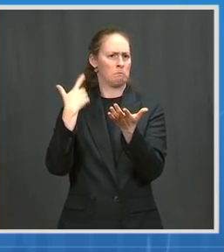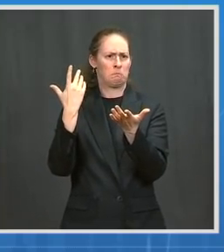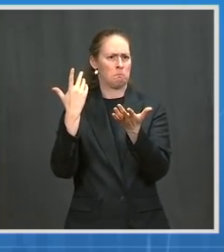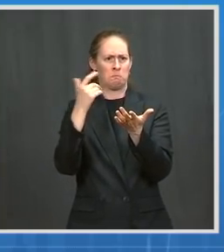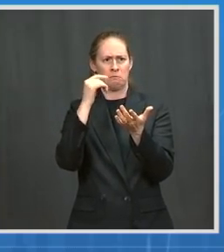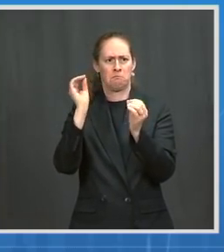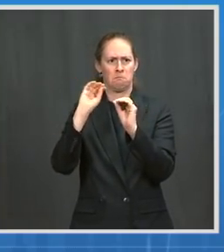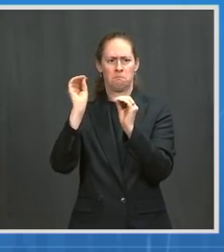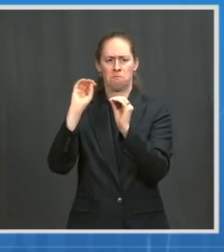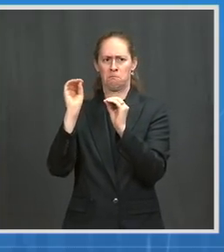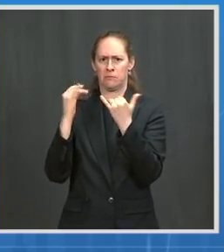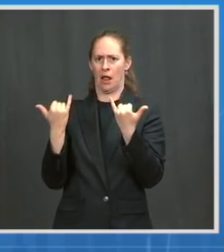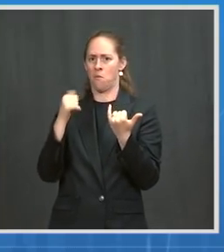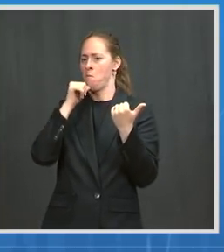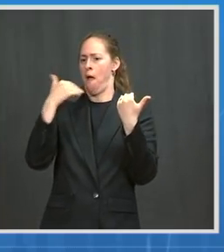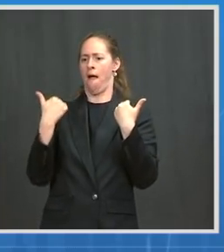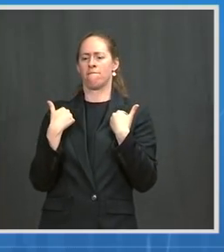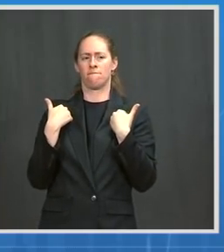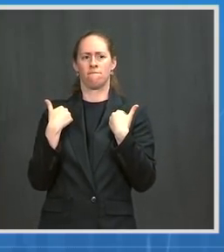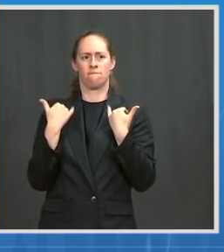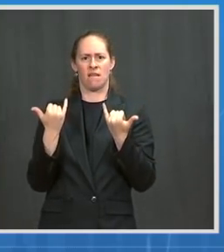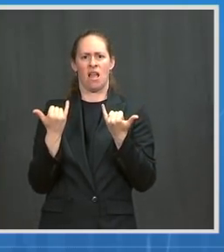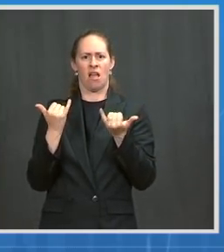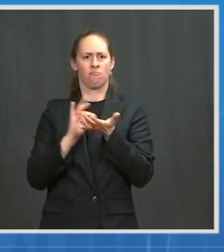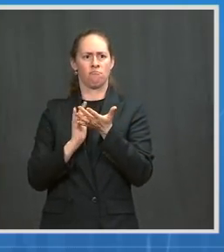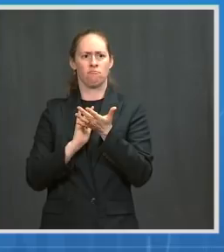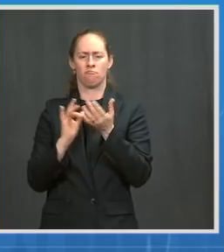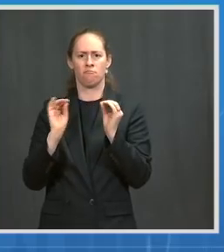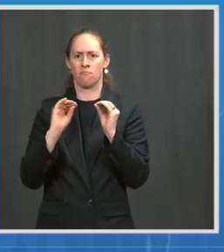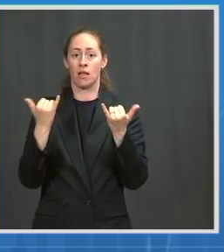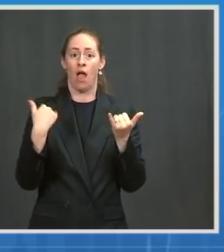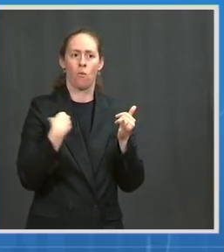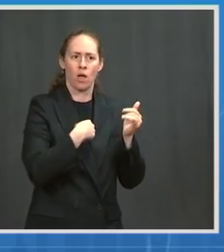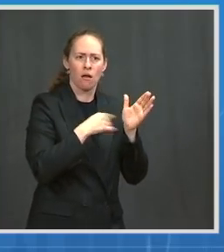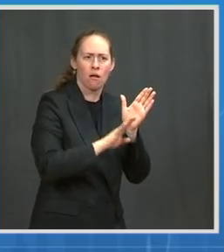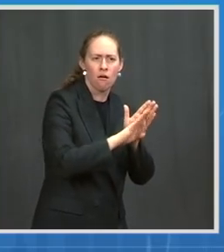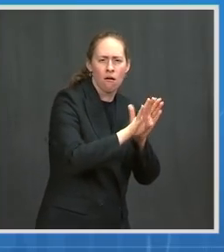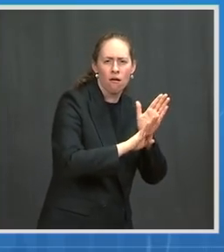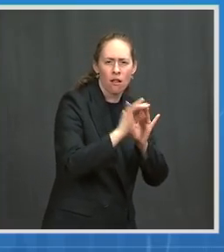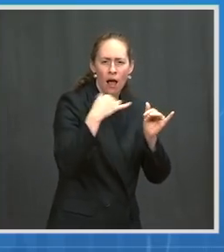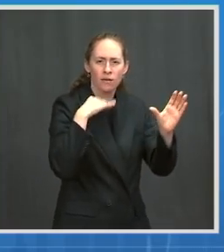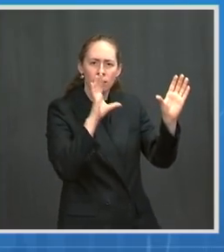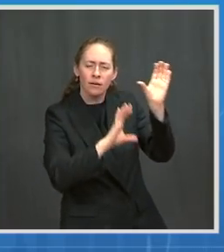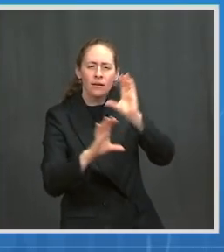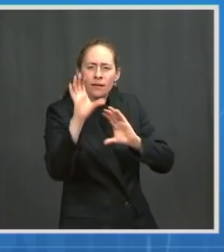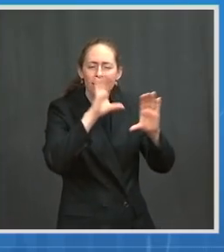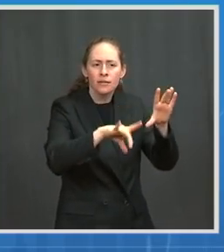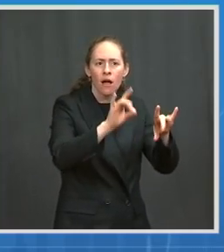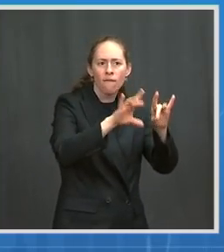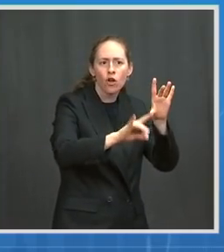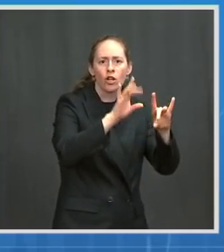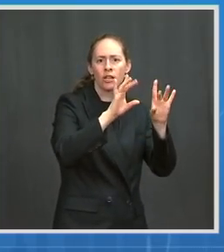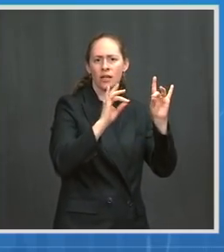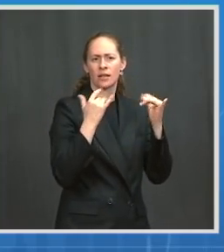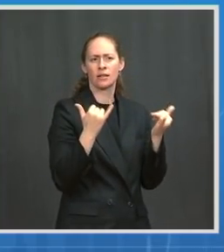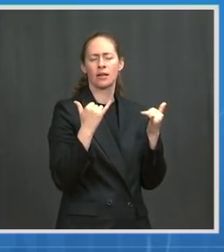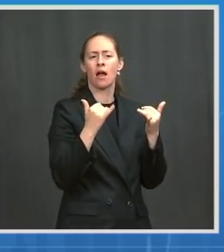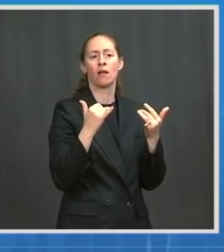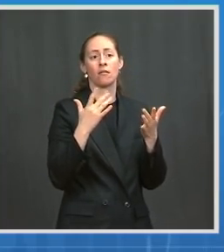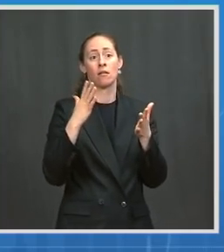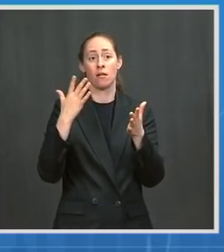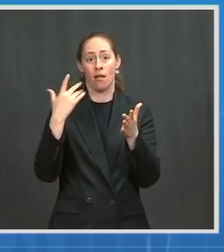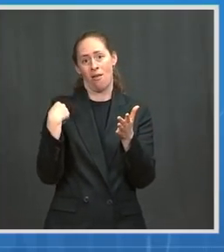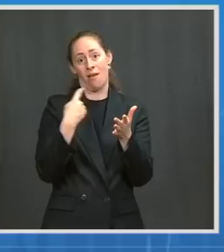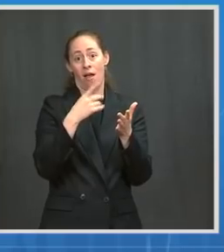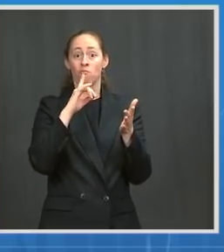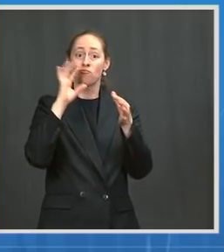we're talking about. As I mentioned, there's both development and discovery. And right now, obviously, you'd want a price that would be affordable